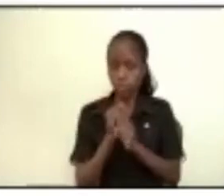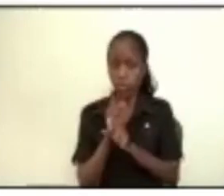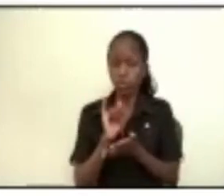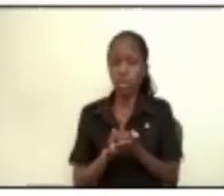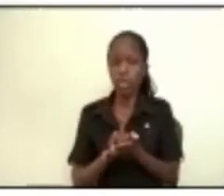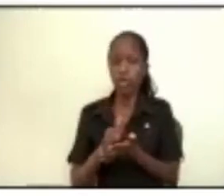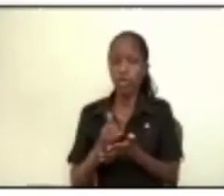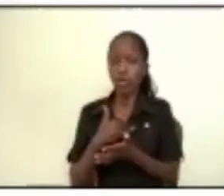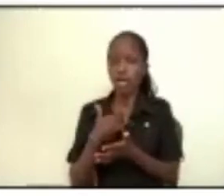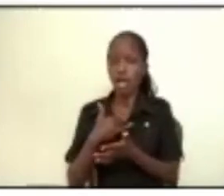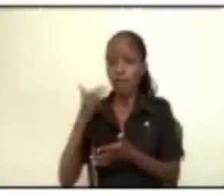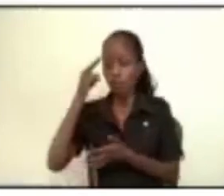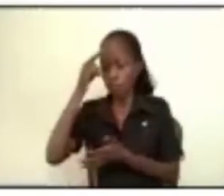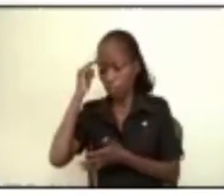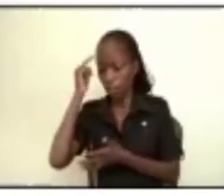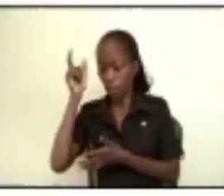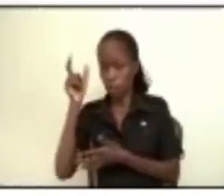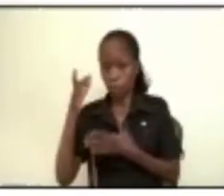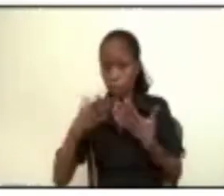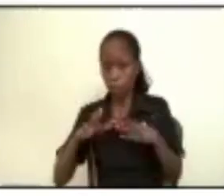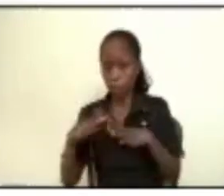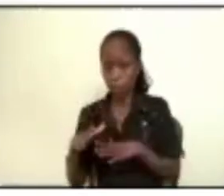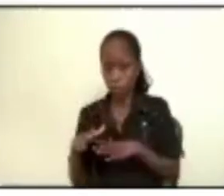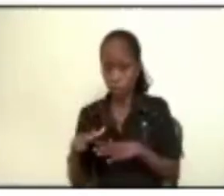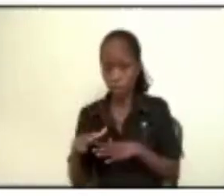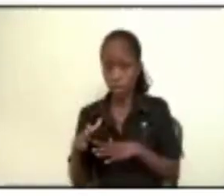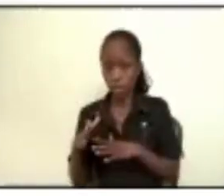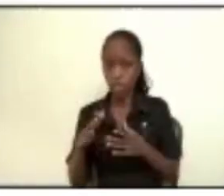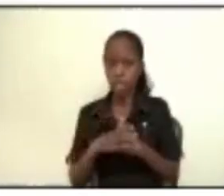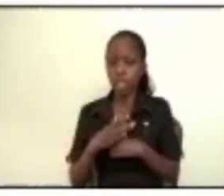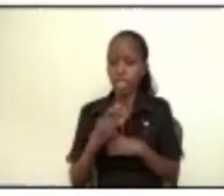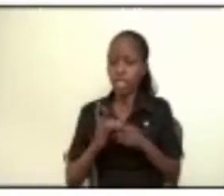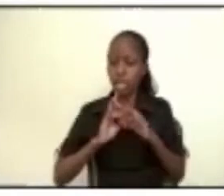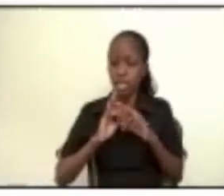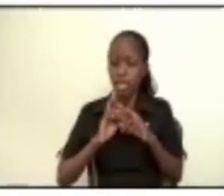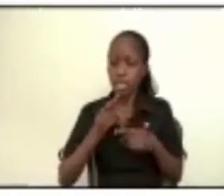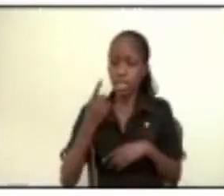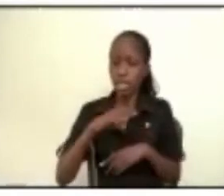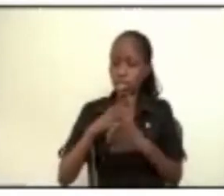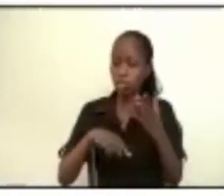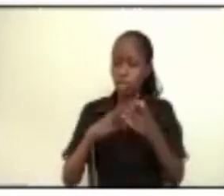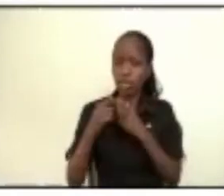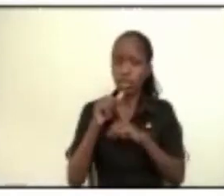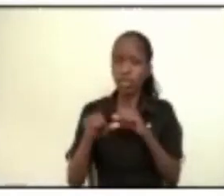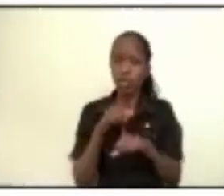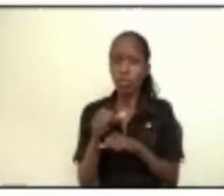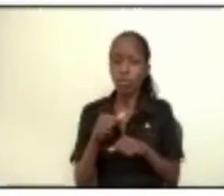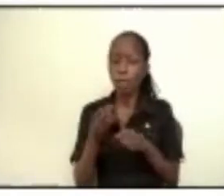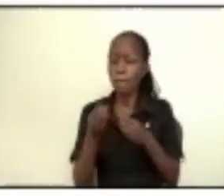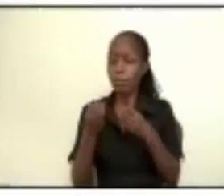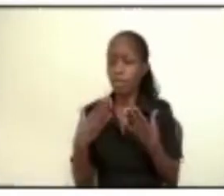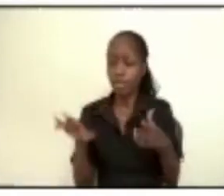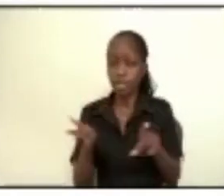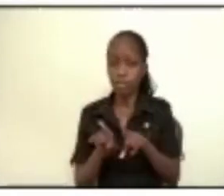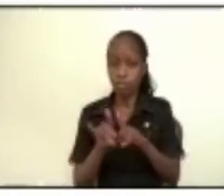have a black face giving us, what they're talking about. Just small things like that can shift the narrative as far